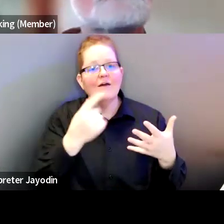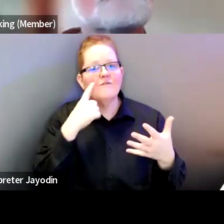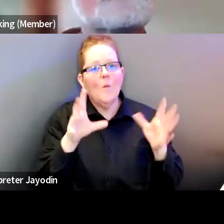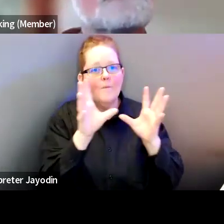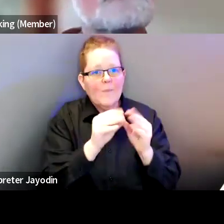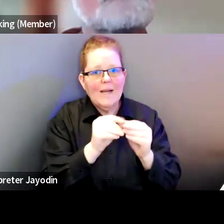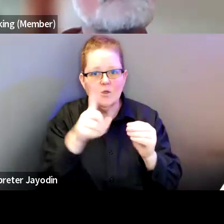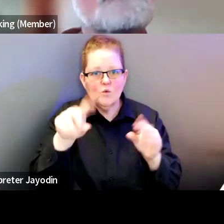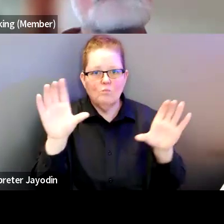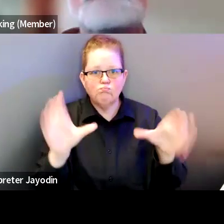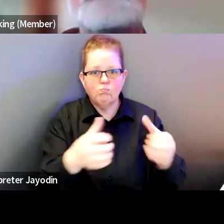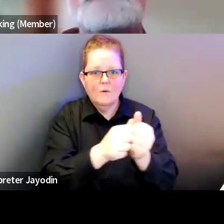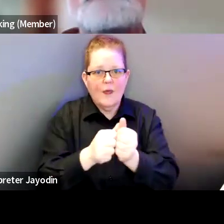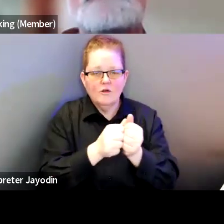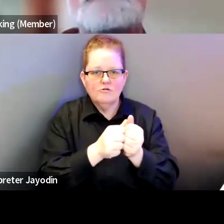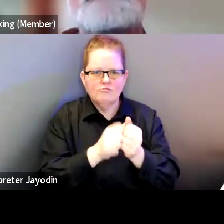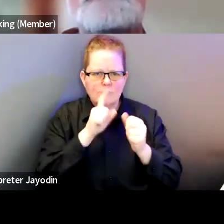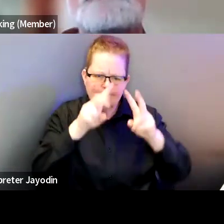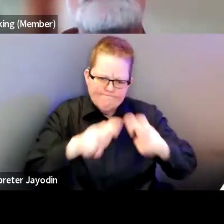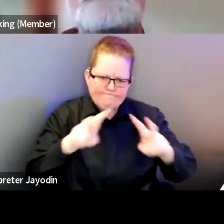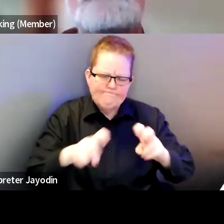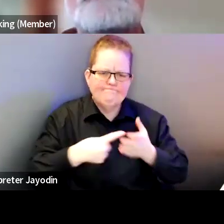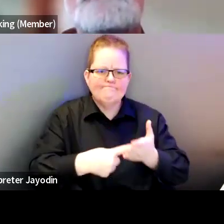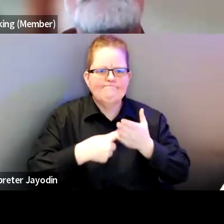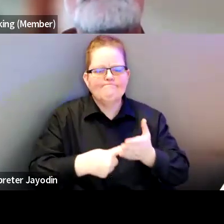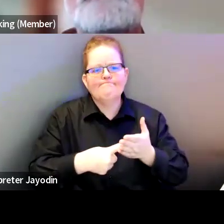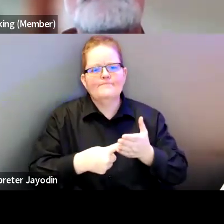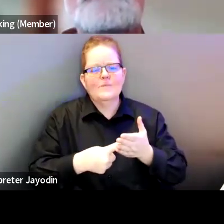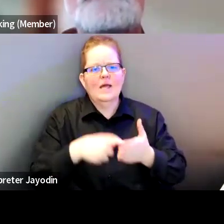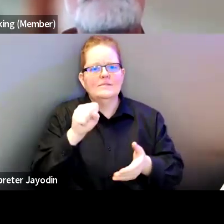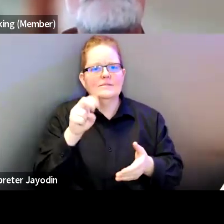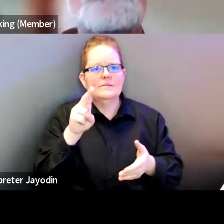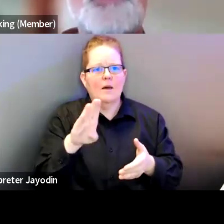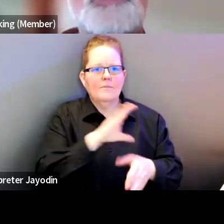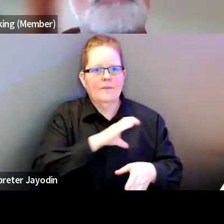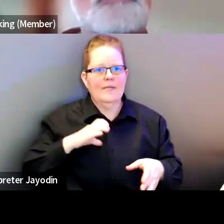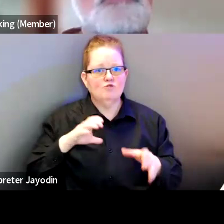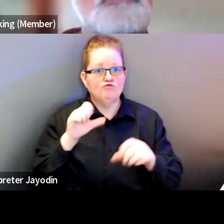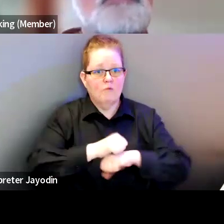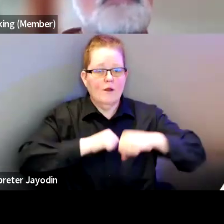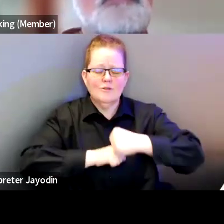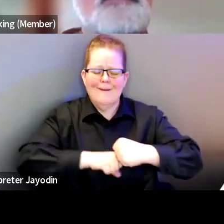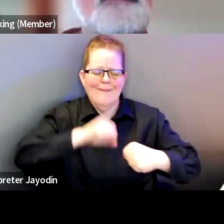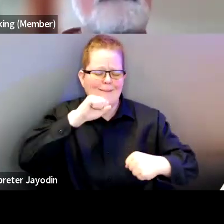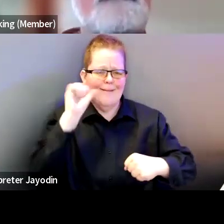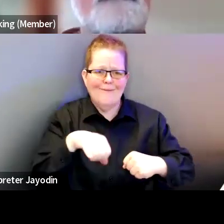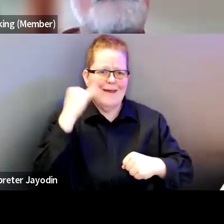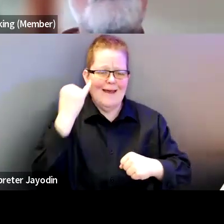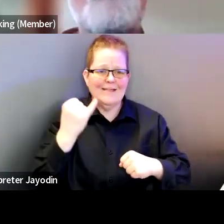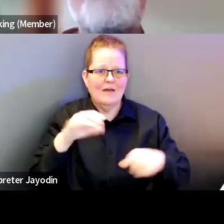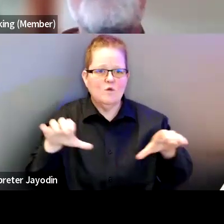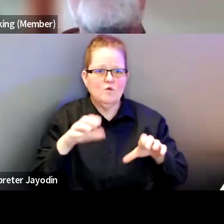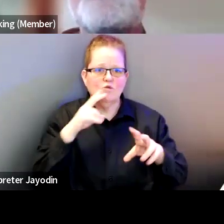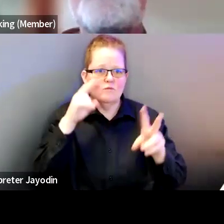did, to talk through potential subcommittee structures. I love the idea of doing a